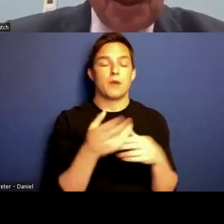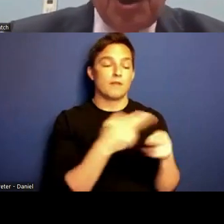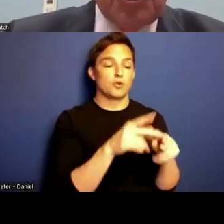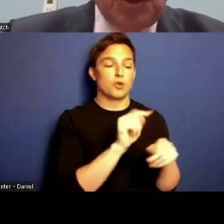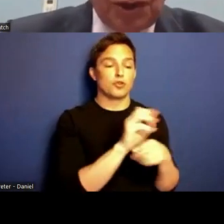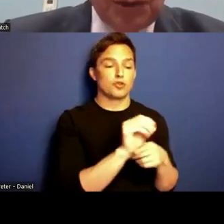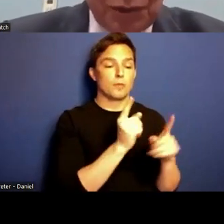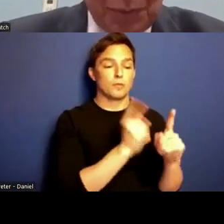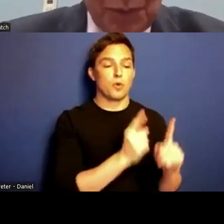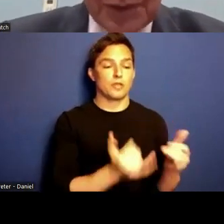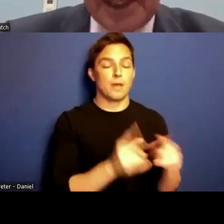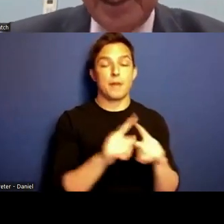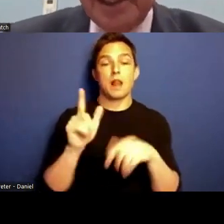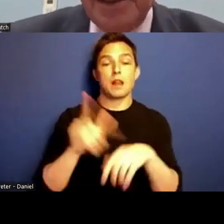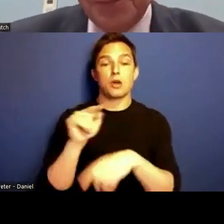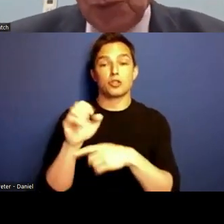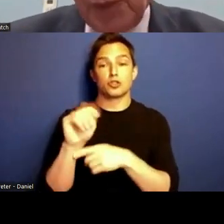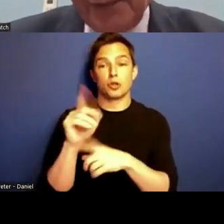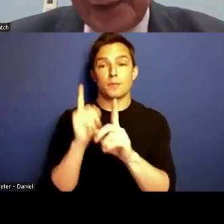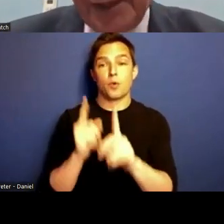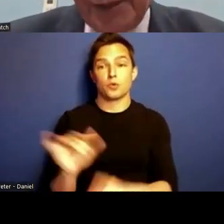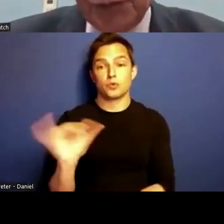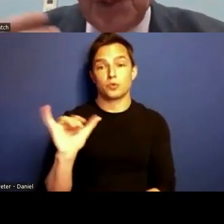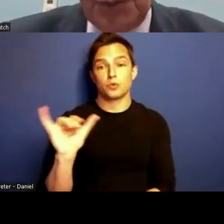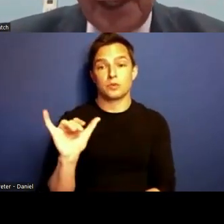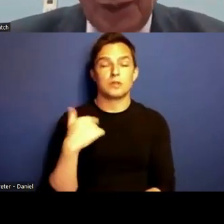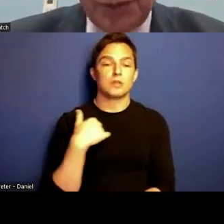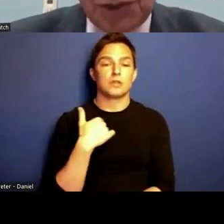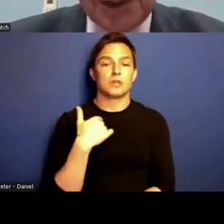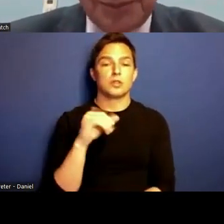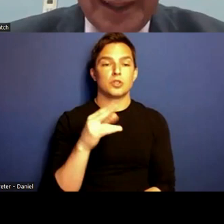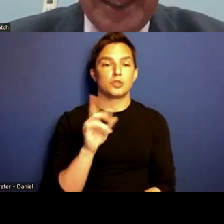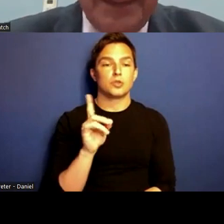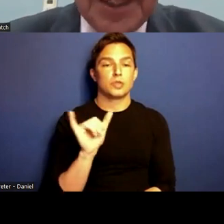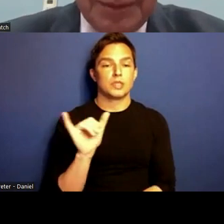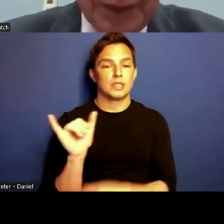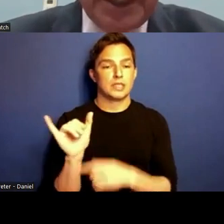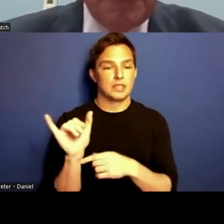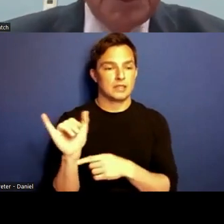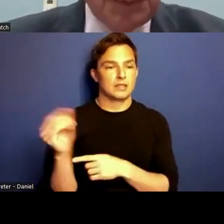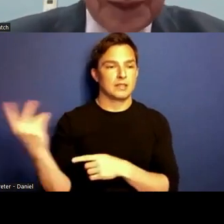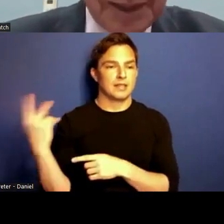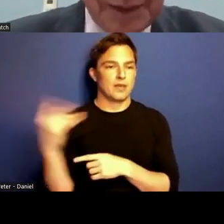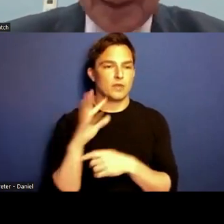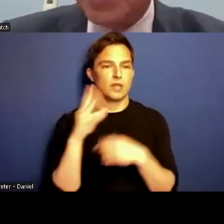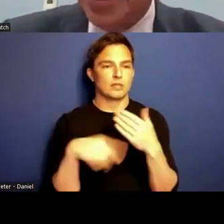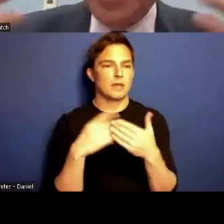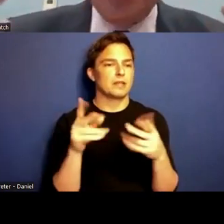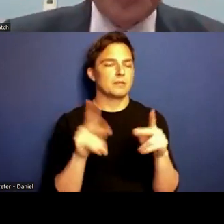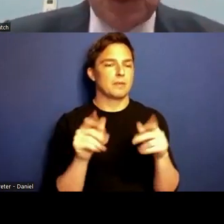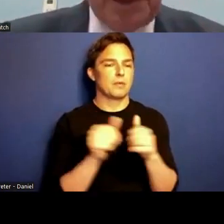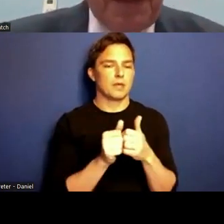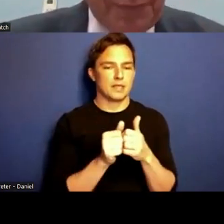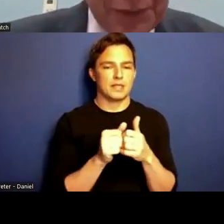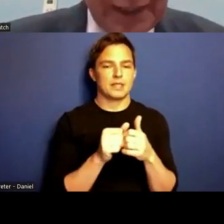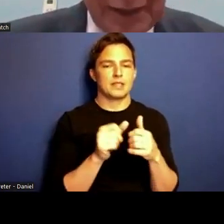now, but there are longer-term goals. And I think we haven't, Judy Heumann and I always talked about the invisibility of people with disabilities. How